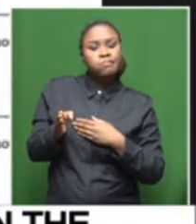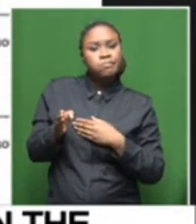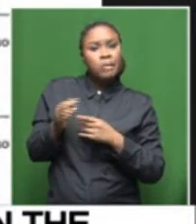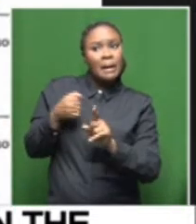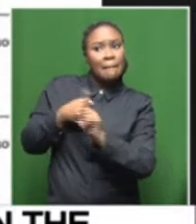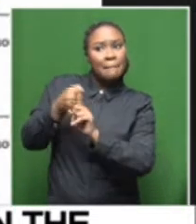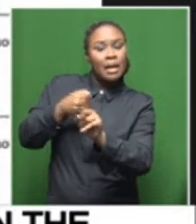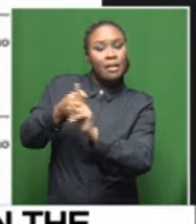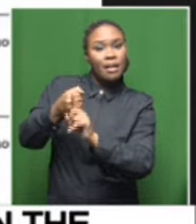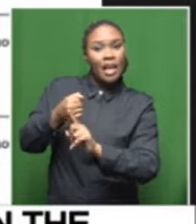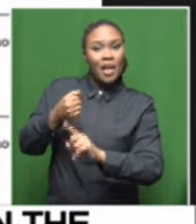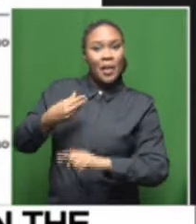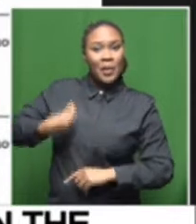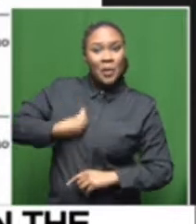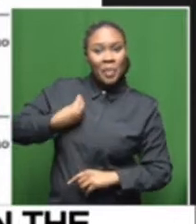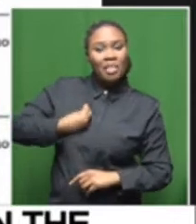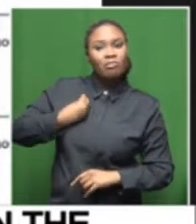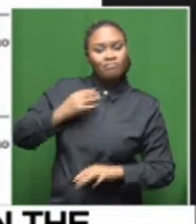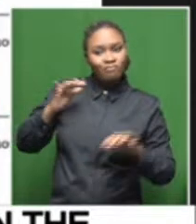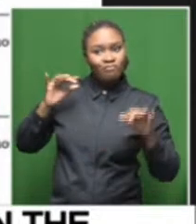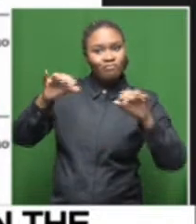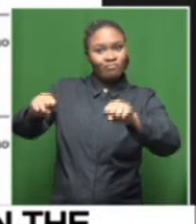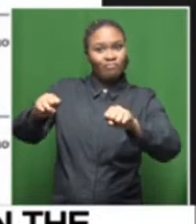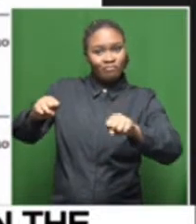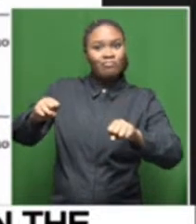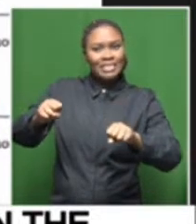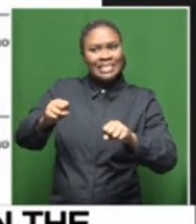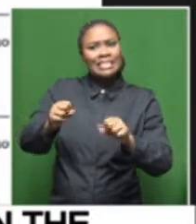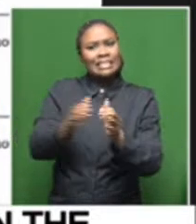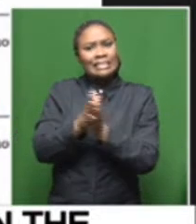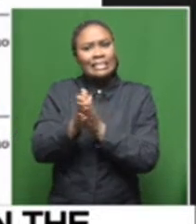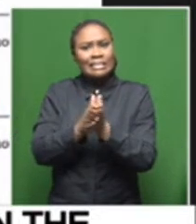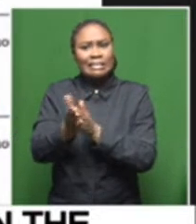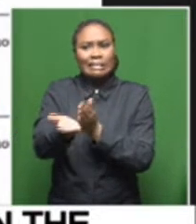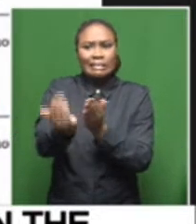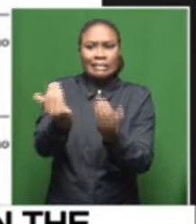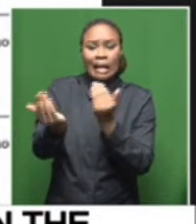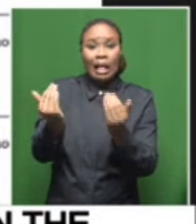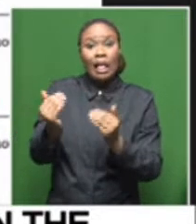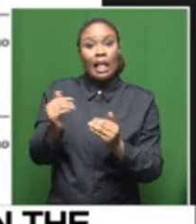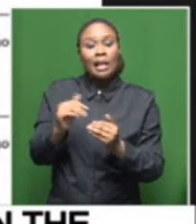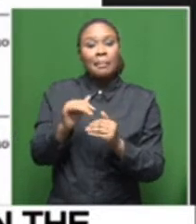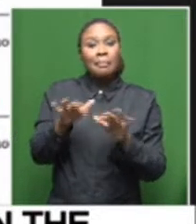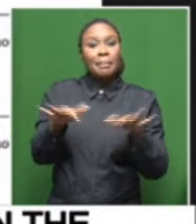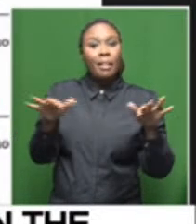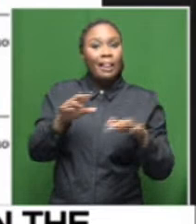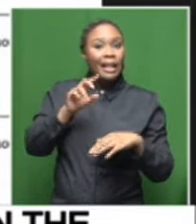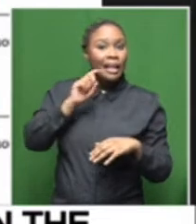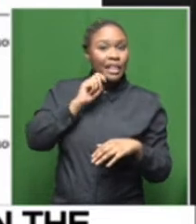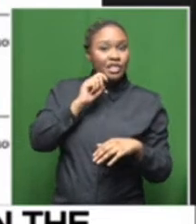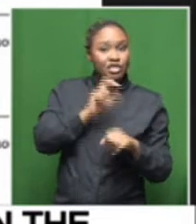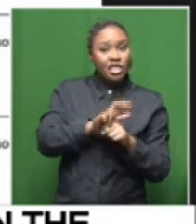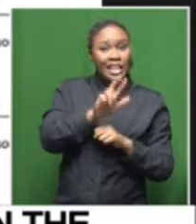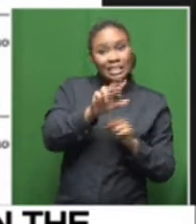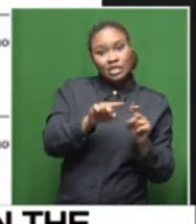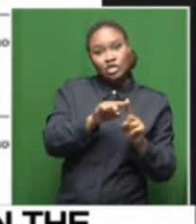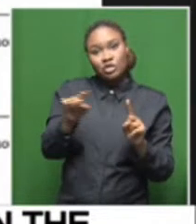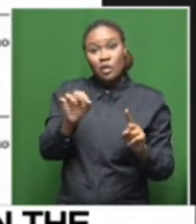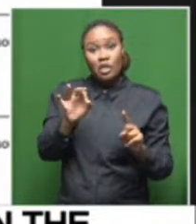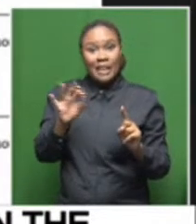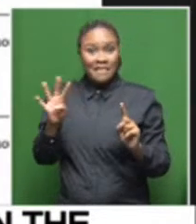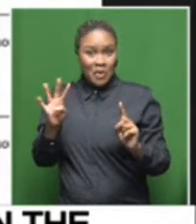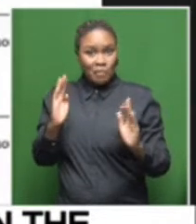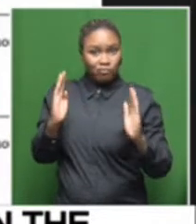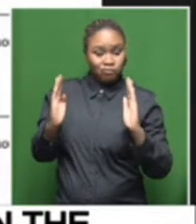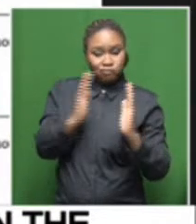to encourage their peers, as indicated that the 18 to 34, if you include